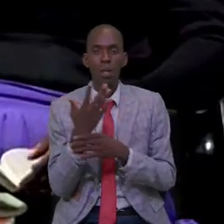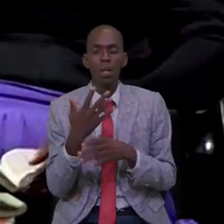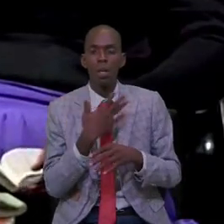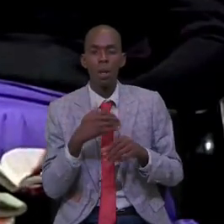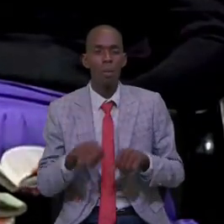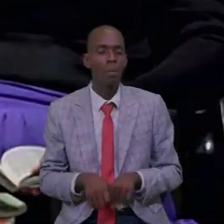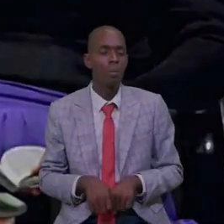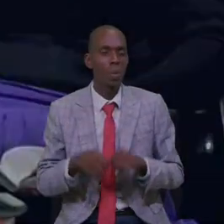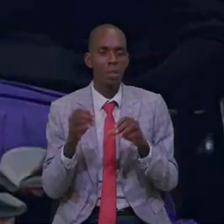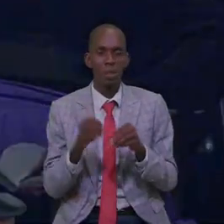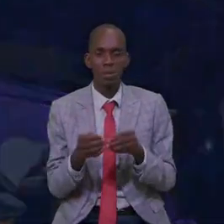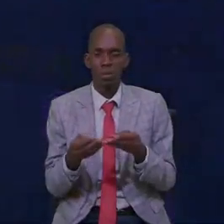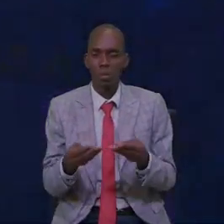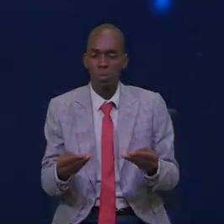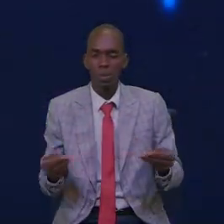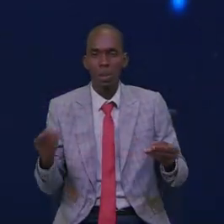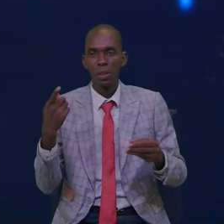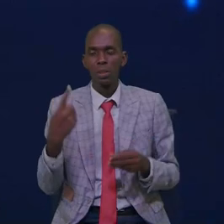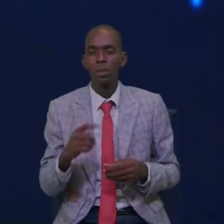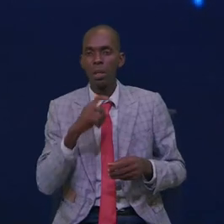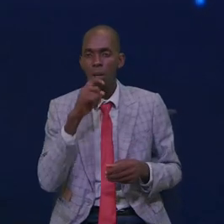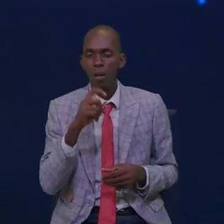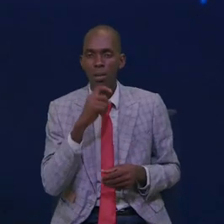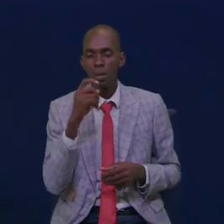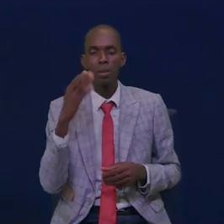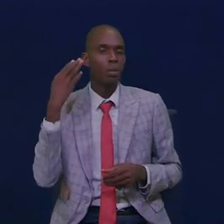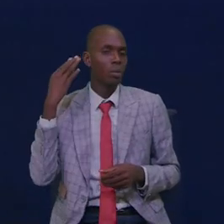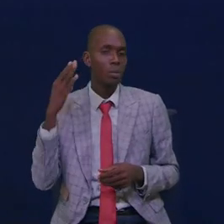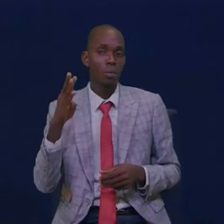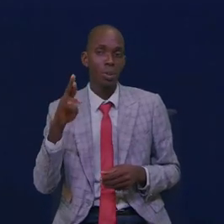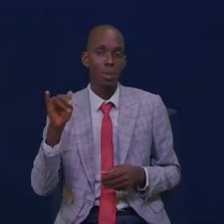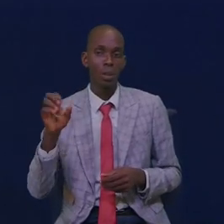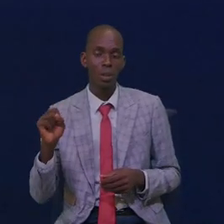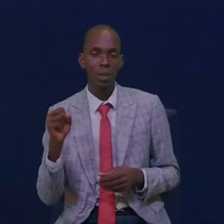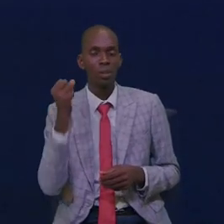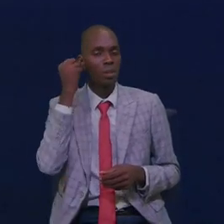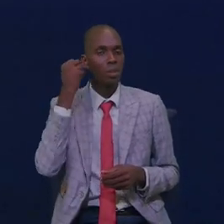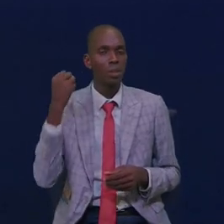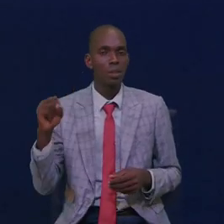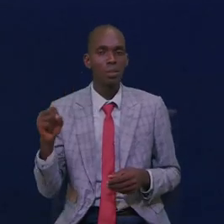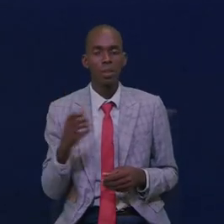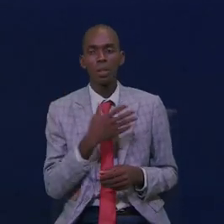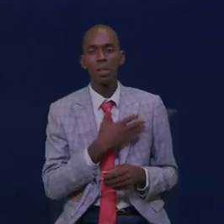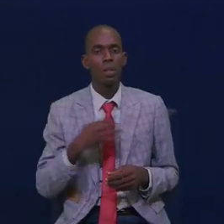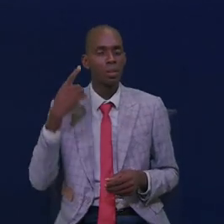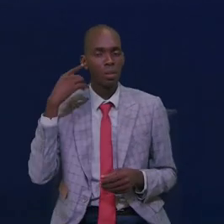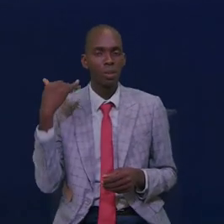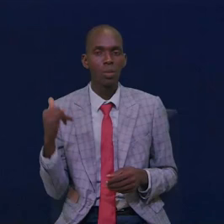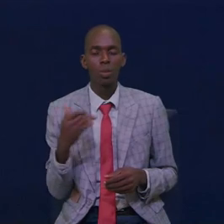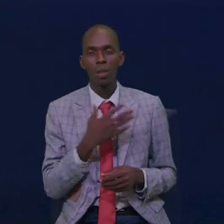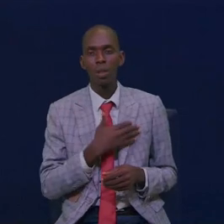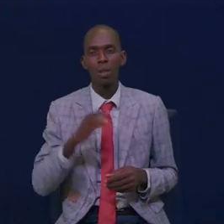pieces the iron, the brass, and the clay, and the silver, and the gold, the